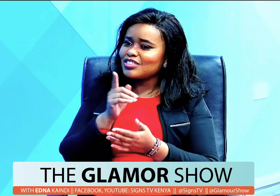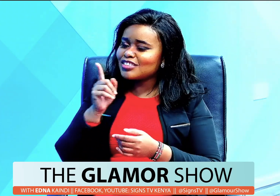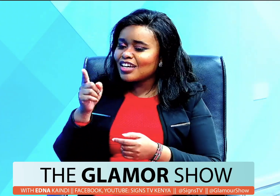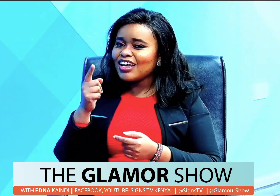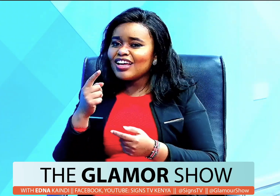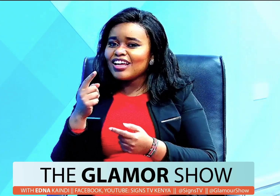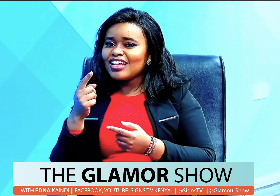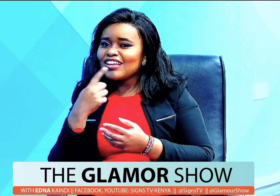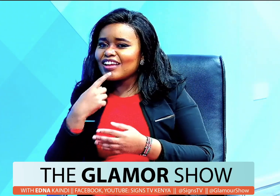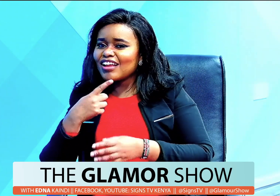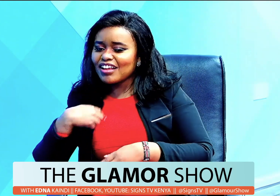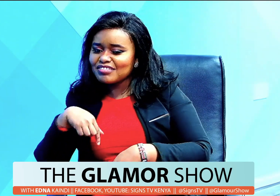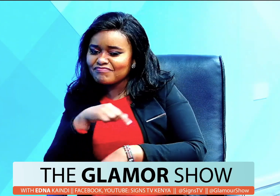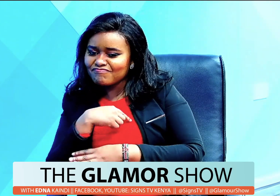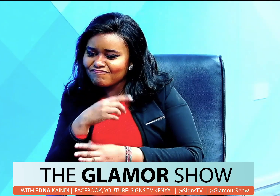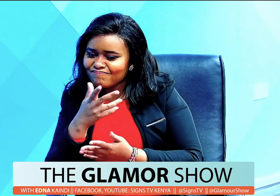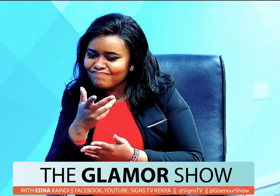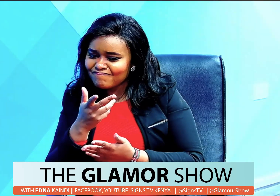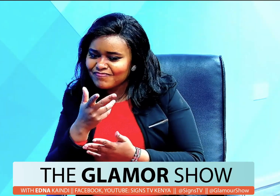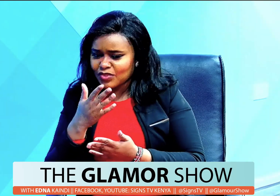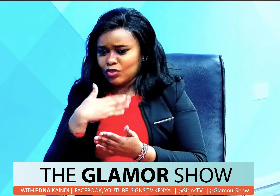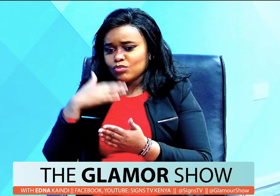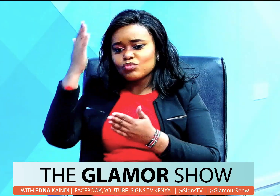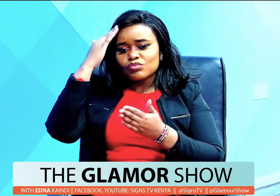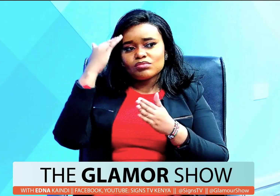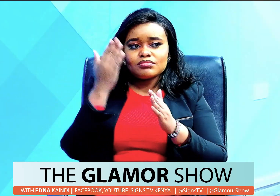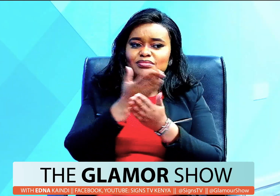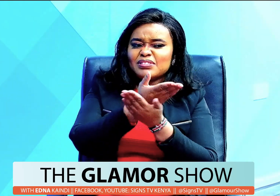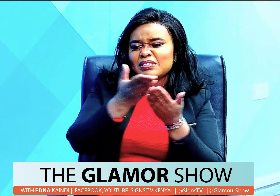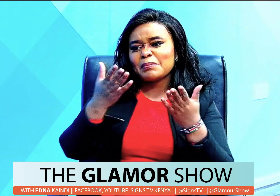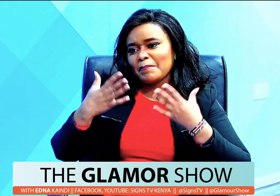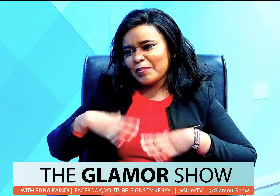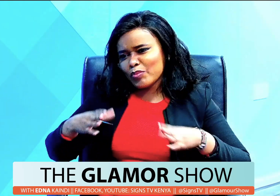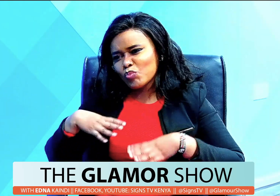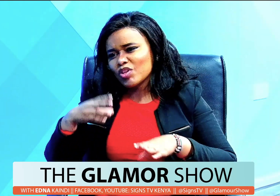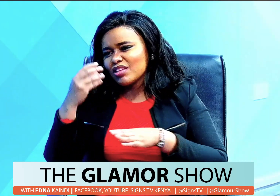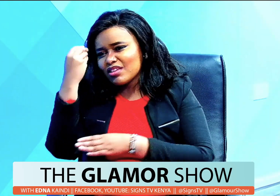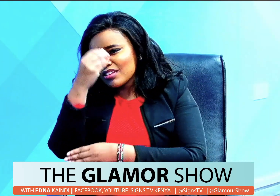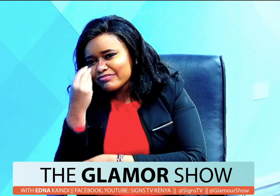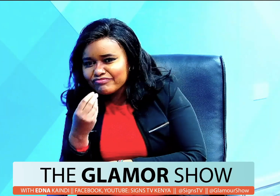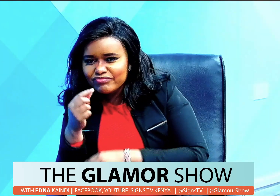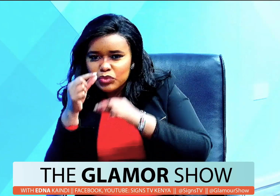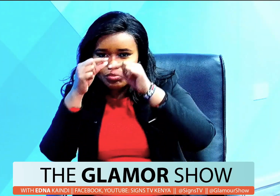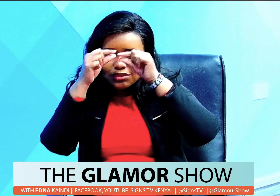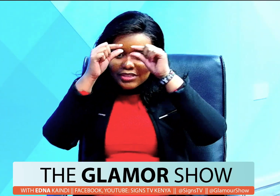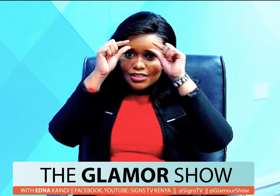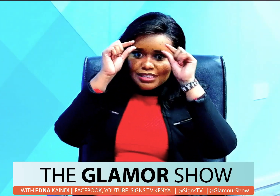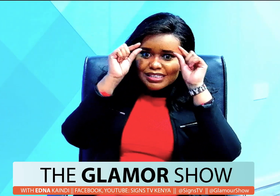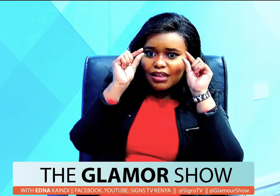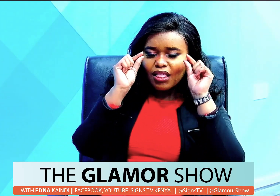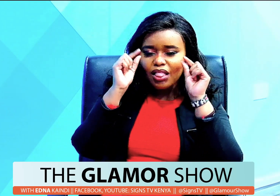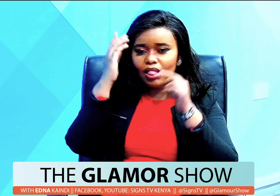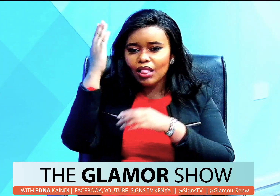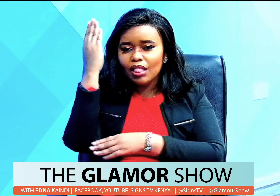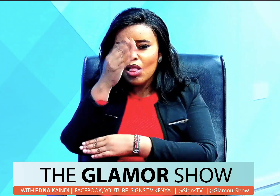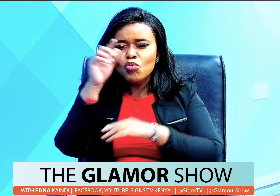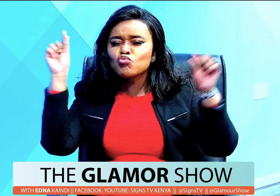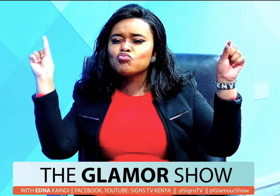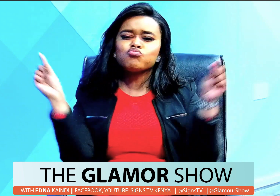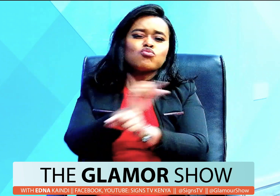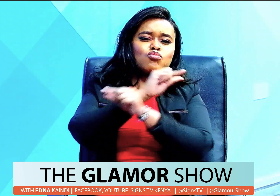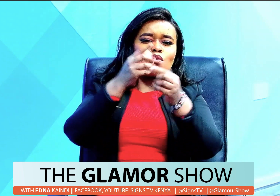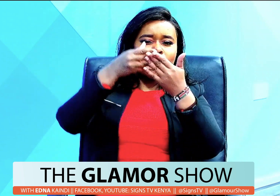was a good day. Yeah. So please tell us, we get so many viewers who are really